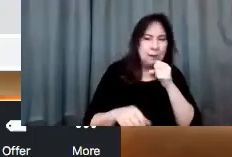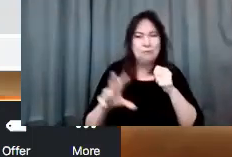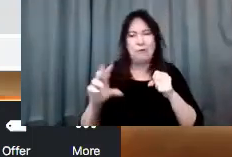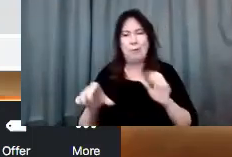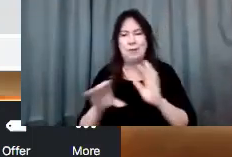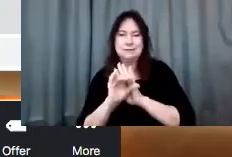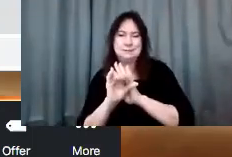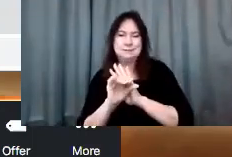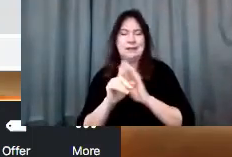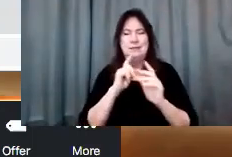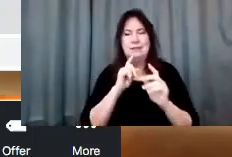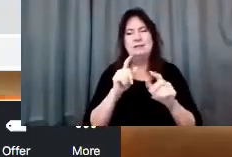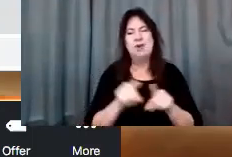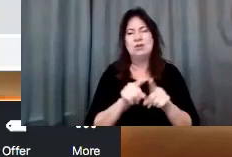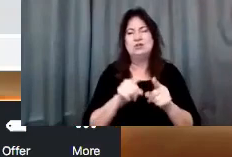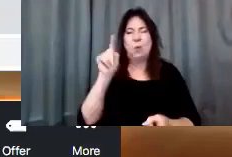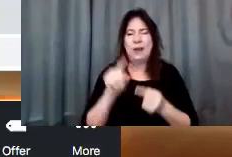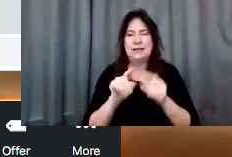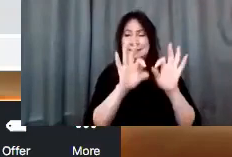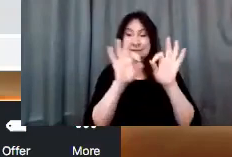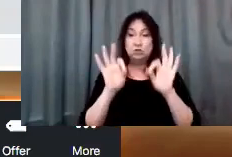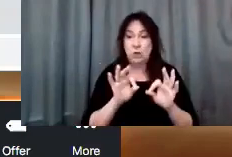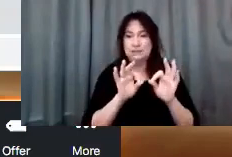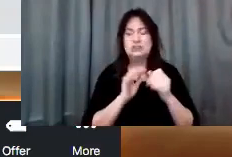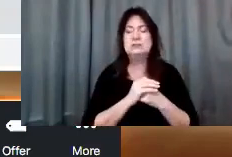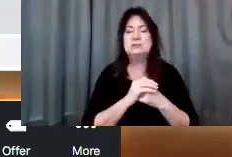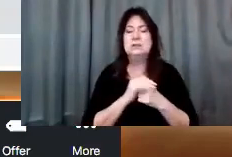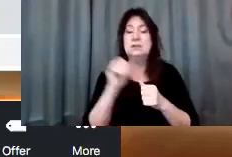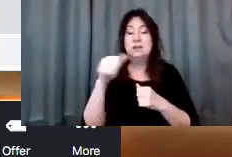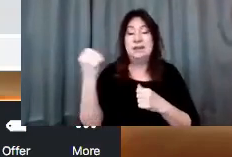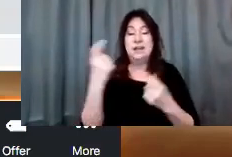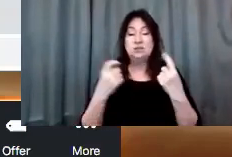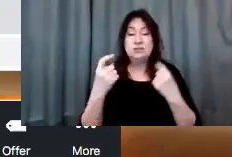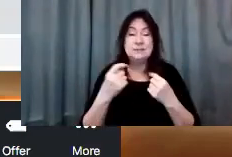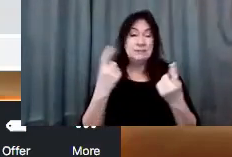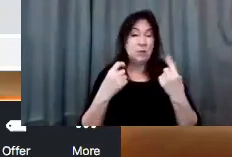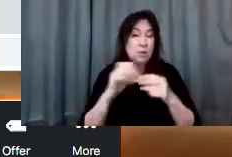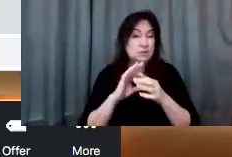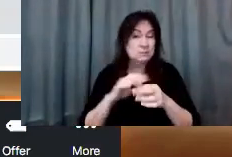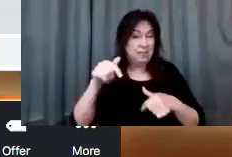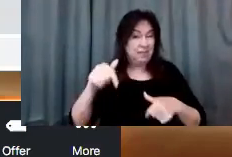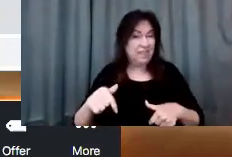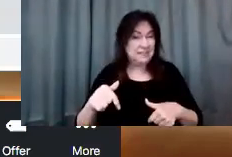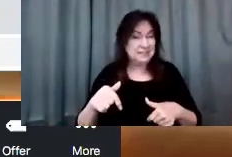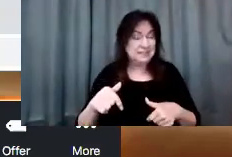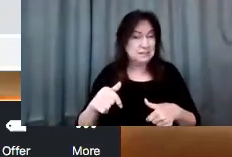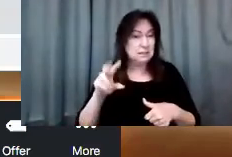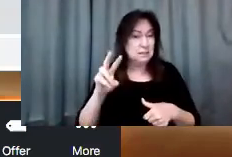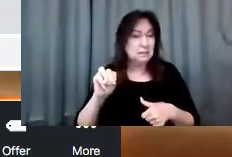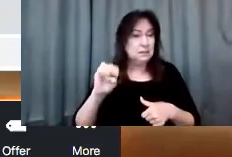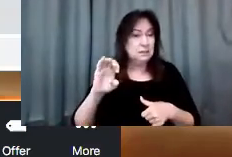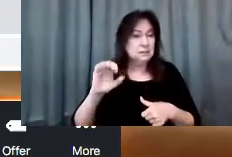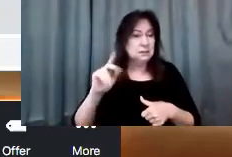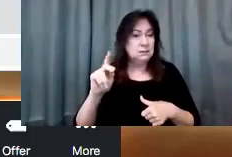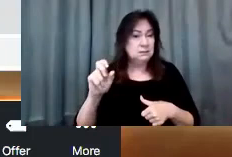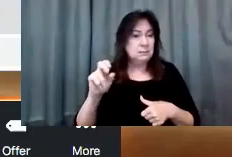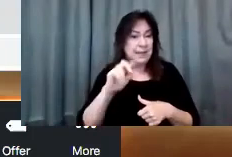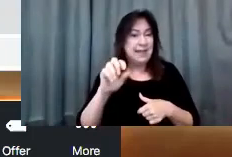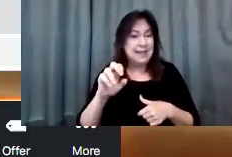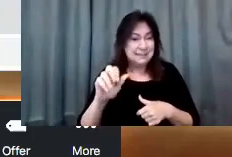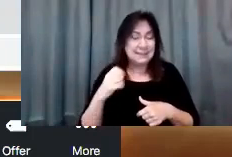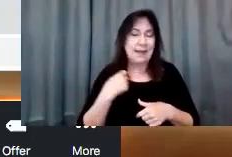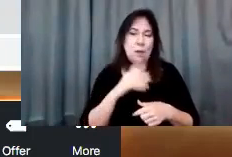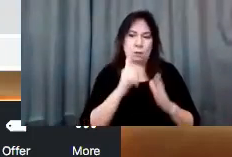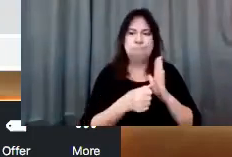distractions. So have any other specific questions come up for this one, Mackenzie? I guess I'll reiterate quickly